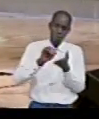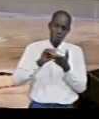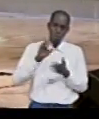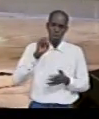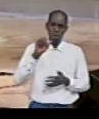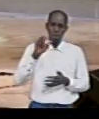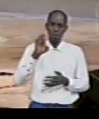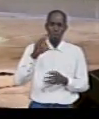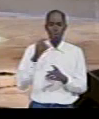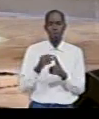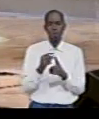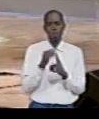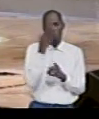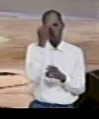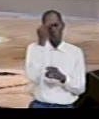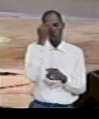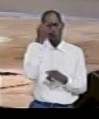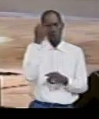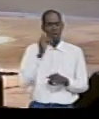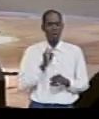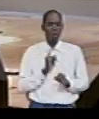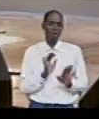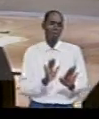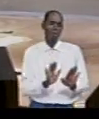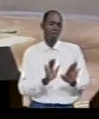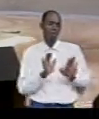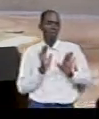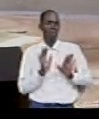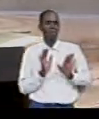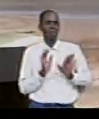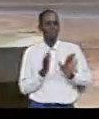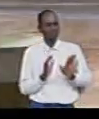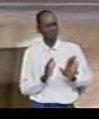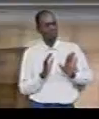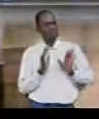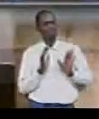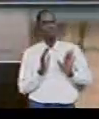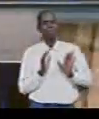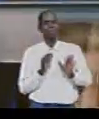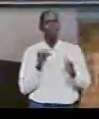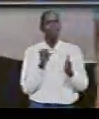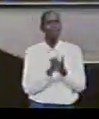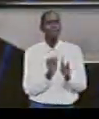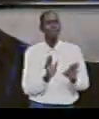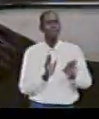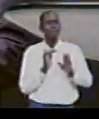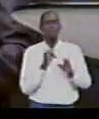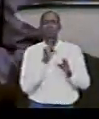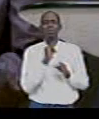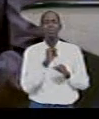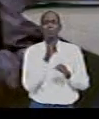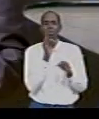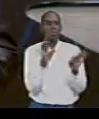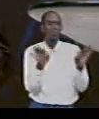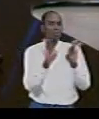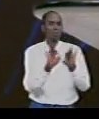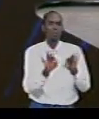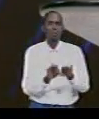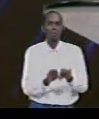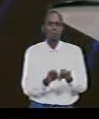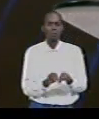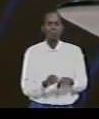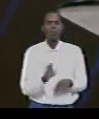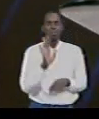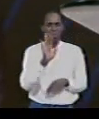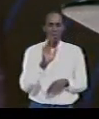because I feared. Now, it's unreasonable fear. Saul, the people, what could